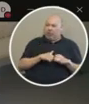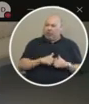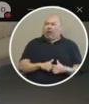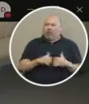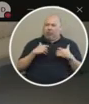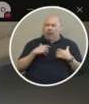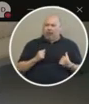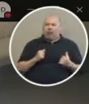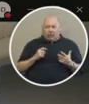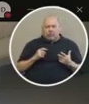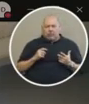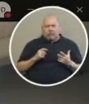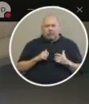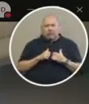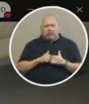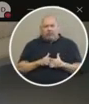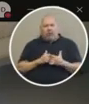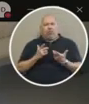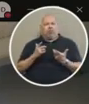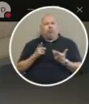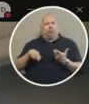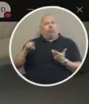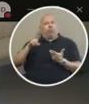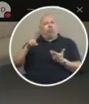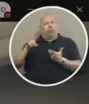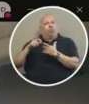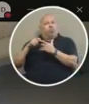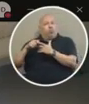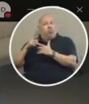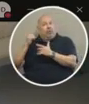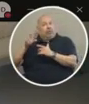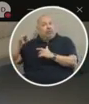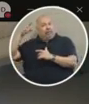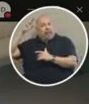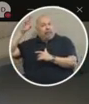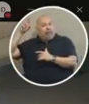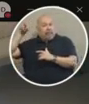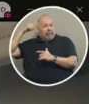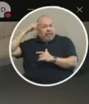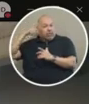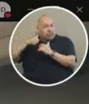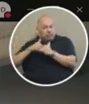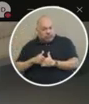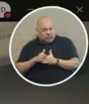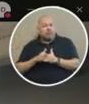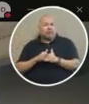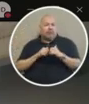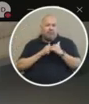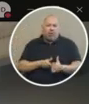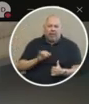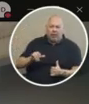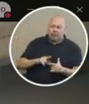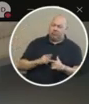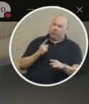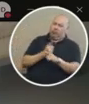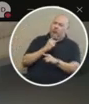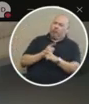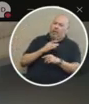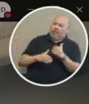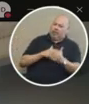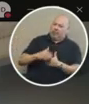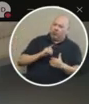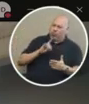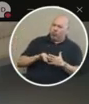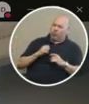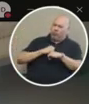the health authority directives and ensure that we're taking the appropriate steps in order